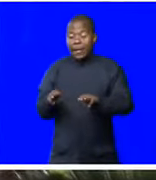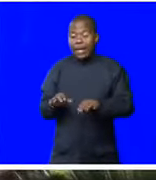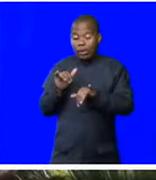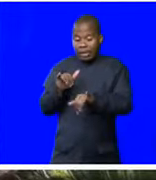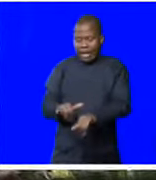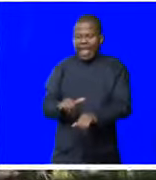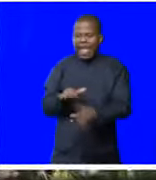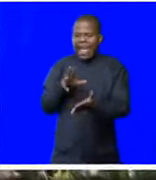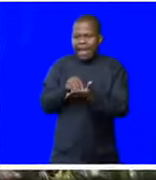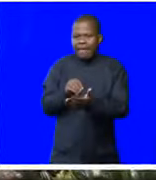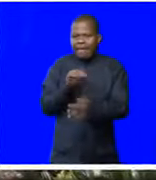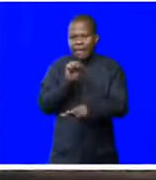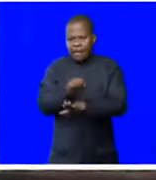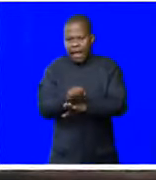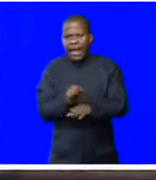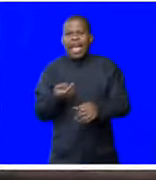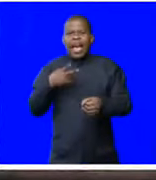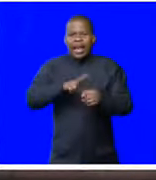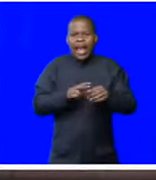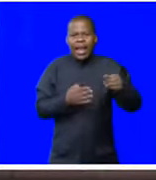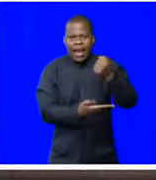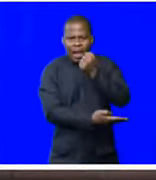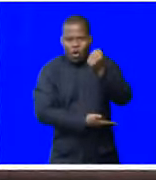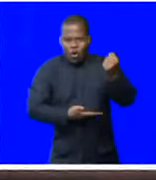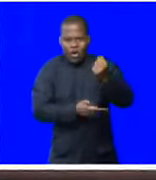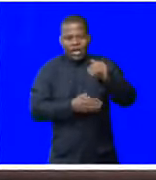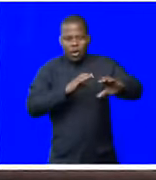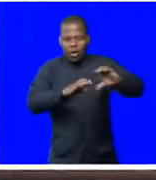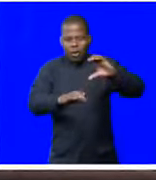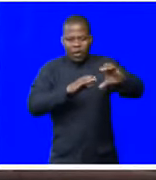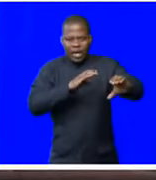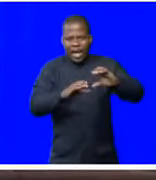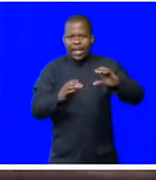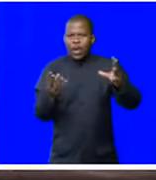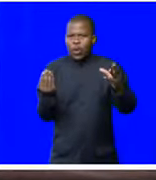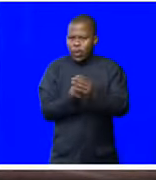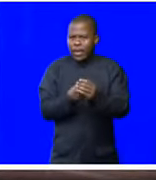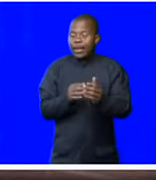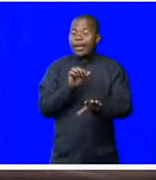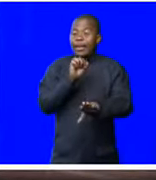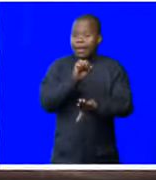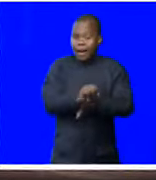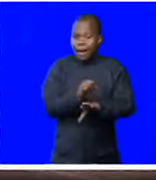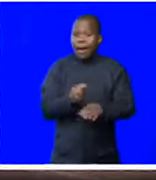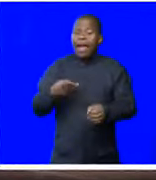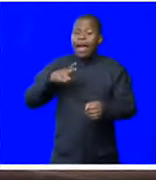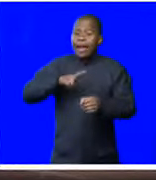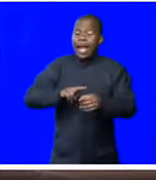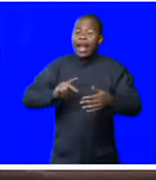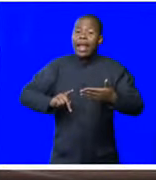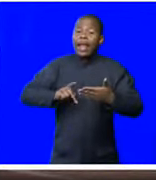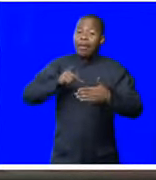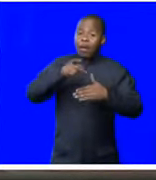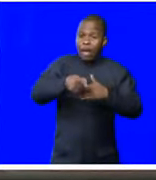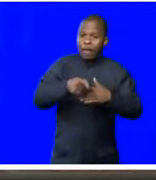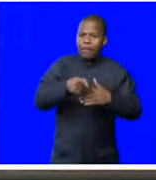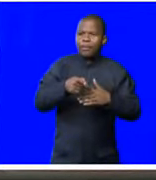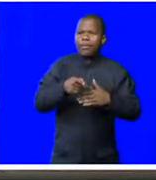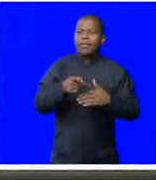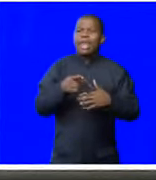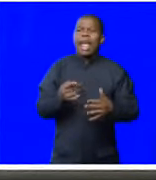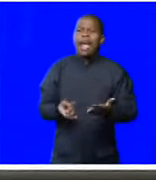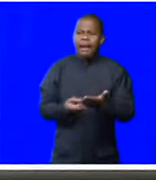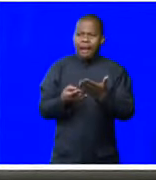stay, we seek for alternative places. And that program, as well as I have said,